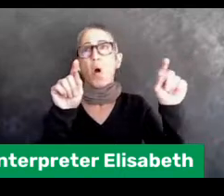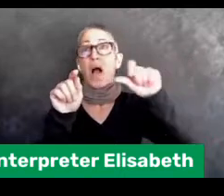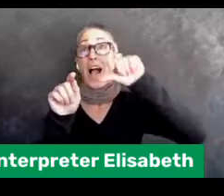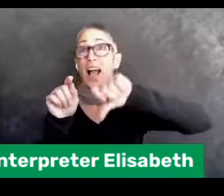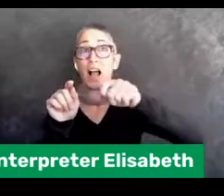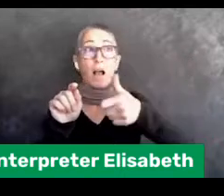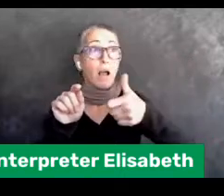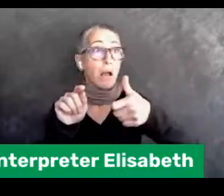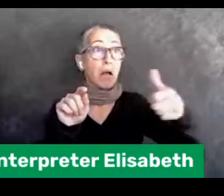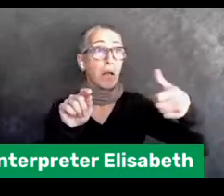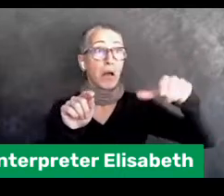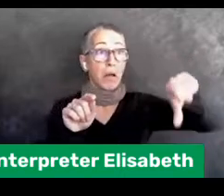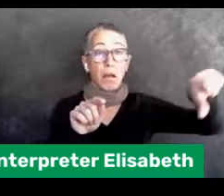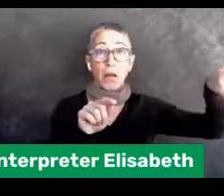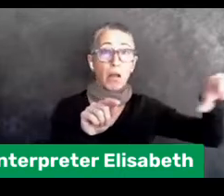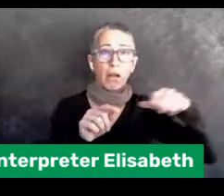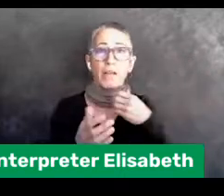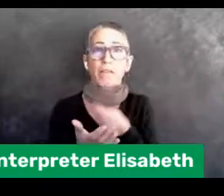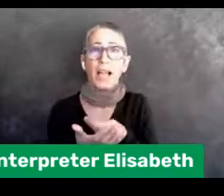status. Thank you.